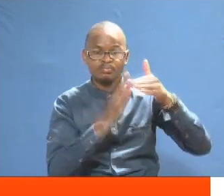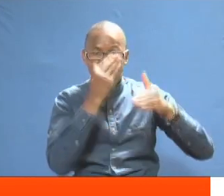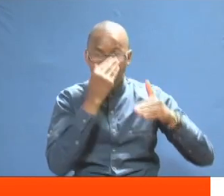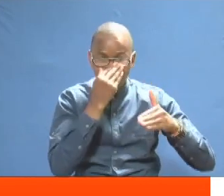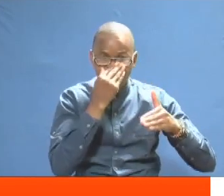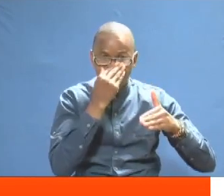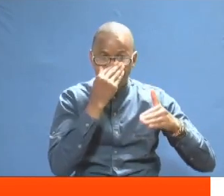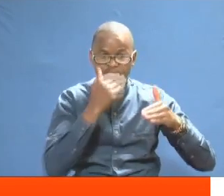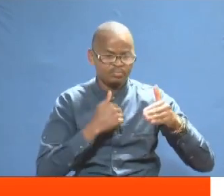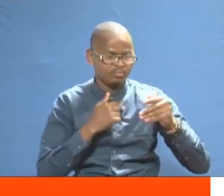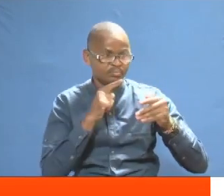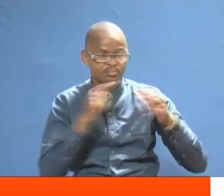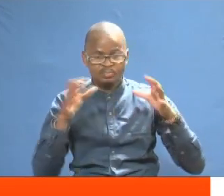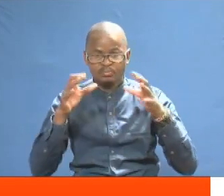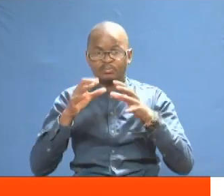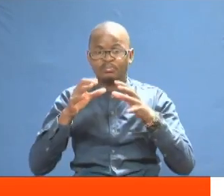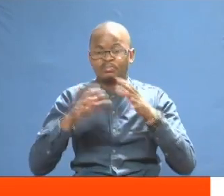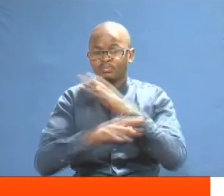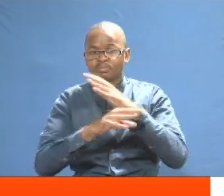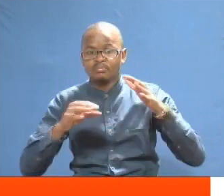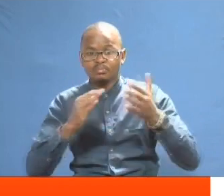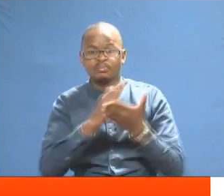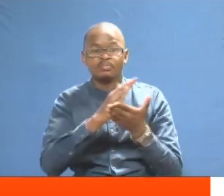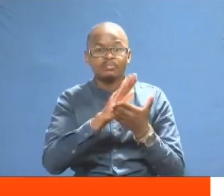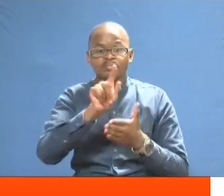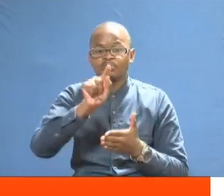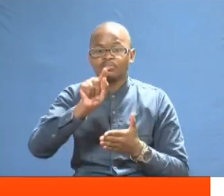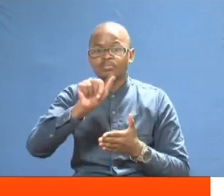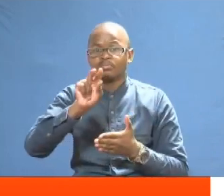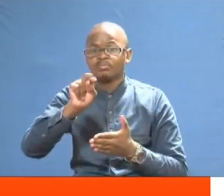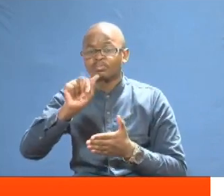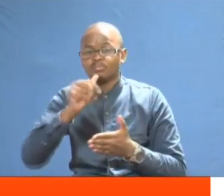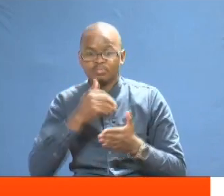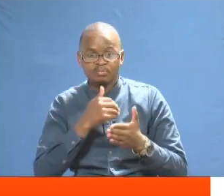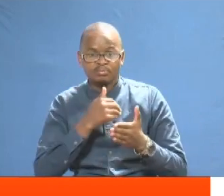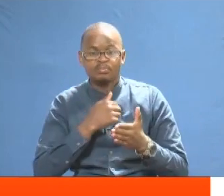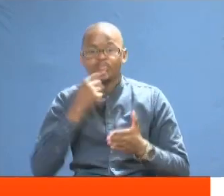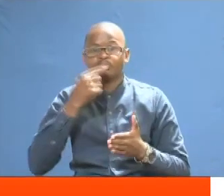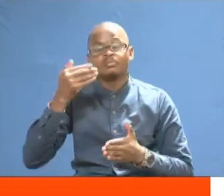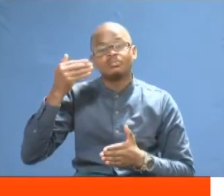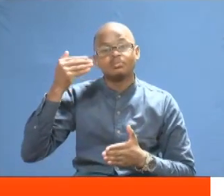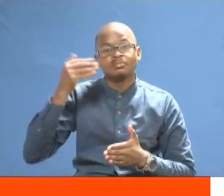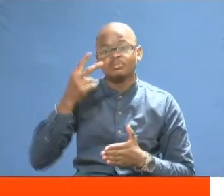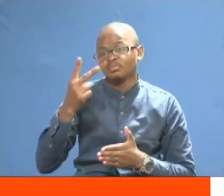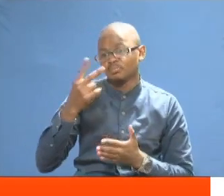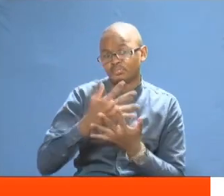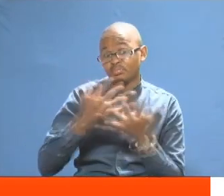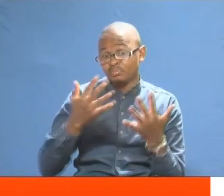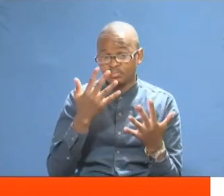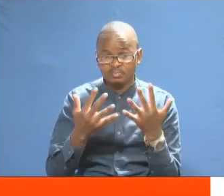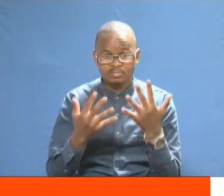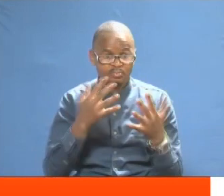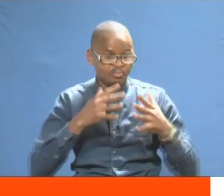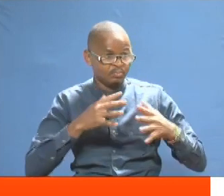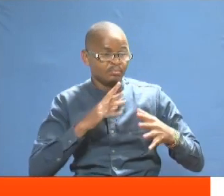William Ruto. Has this party been hijacked, as some of the Tangatanga allies have intimated? There are two things. Either